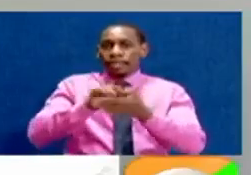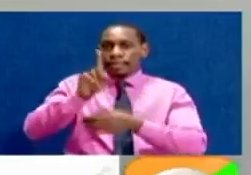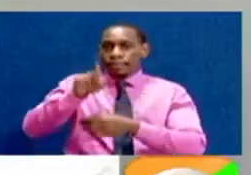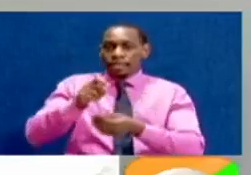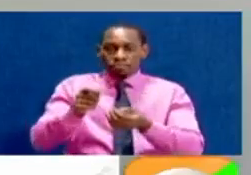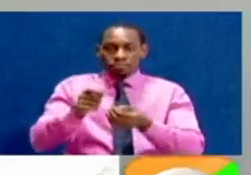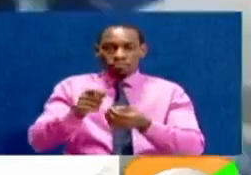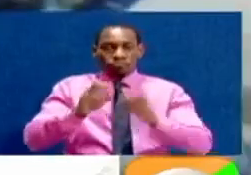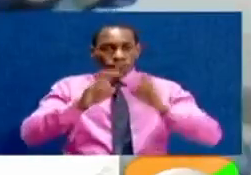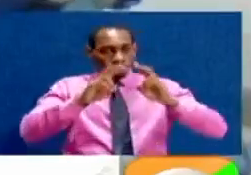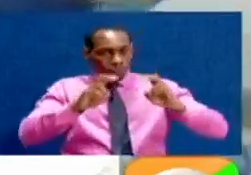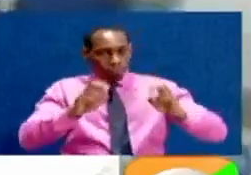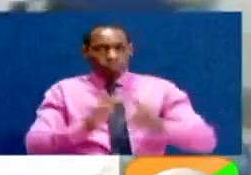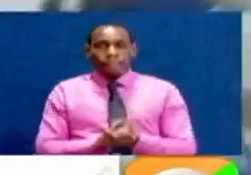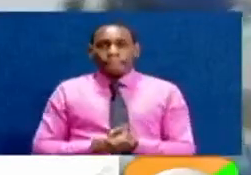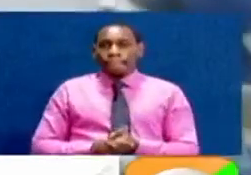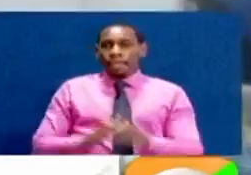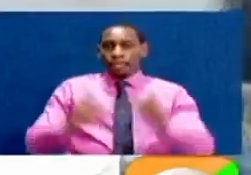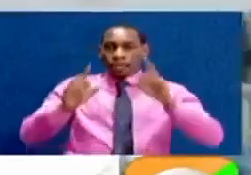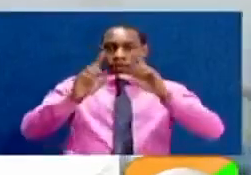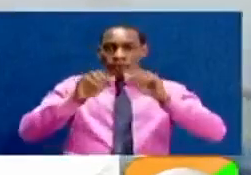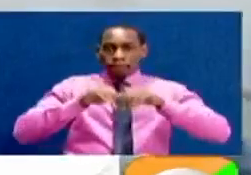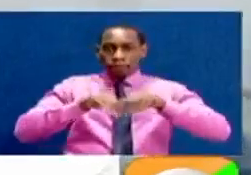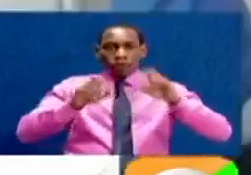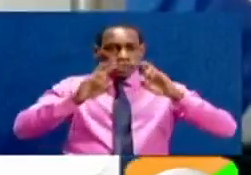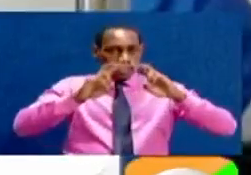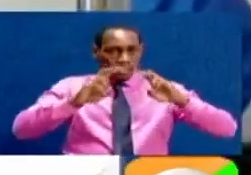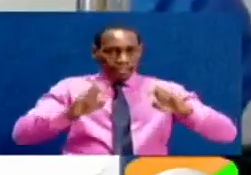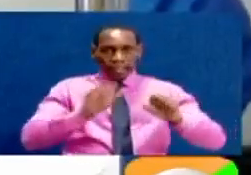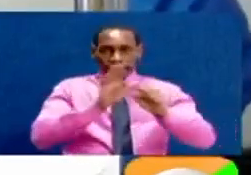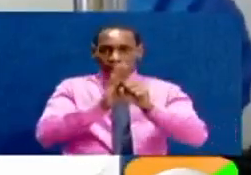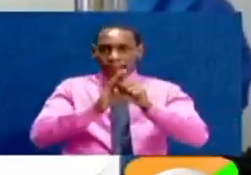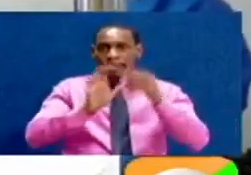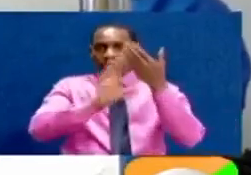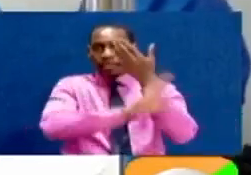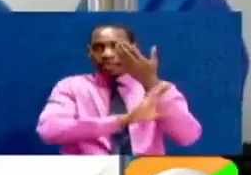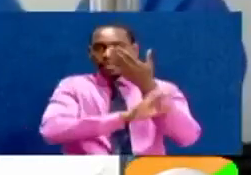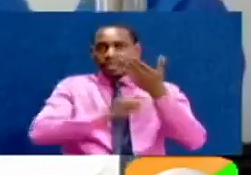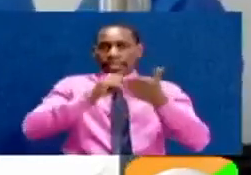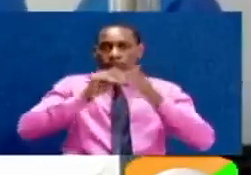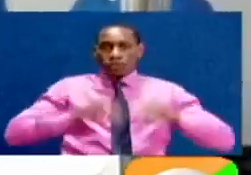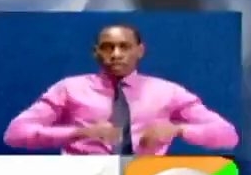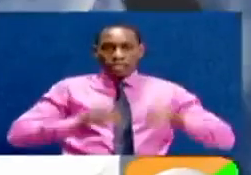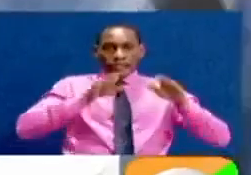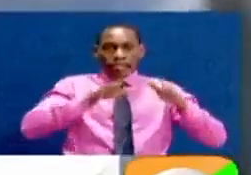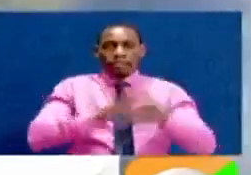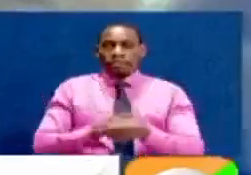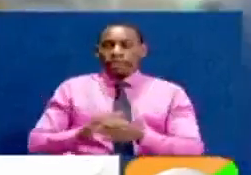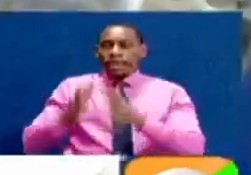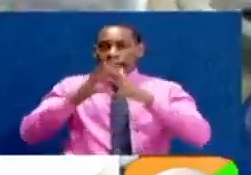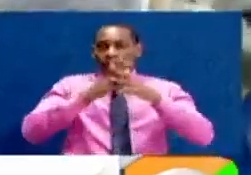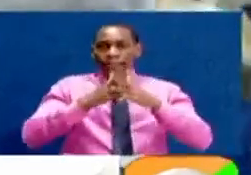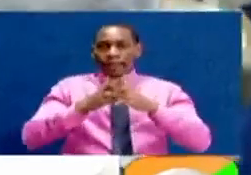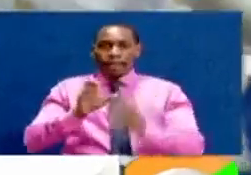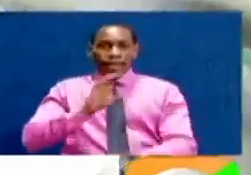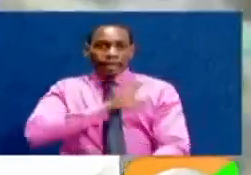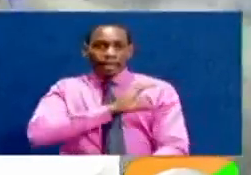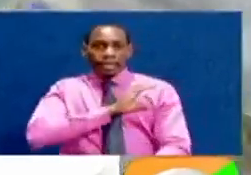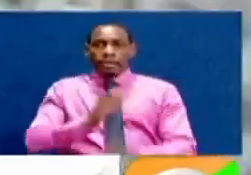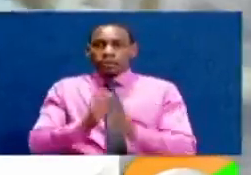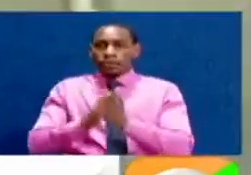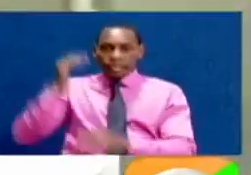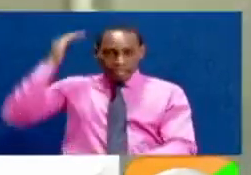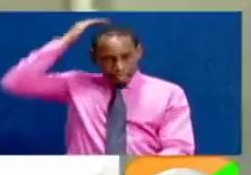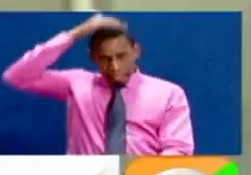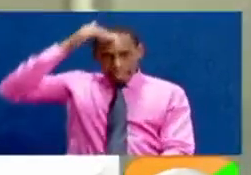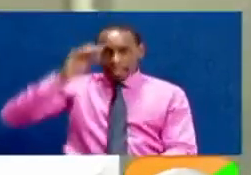to generate with time. According to the study, in most of the countries, including Australia, the U.S., Canada, and even